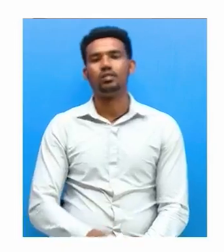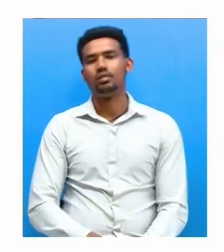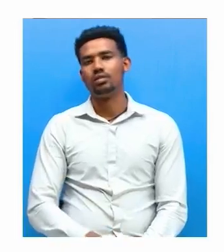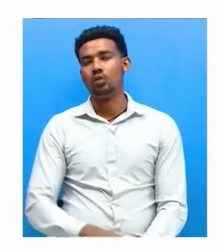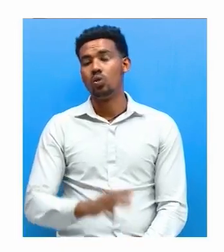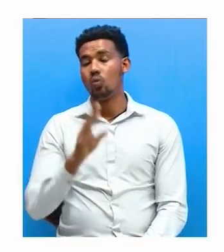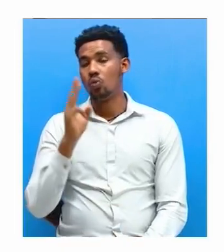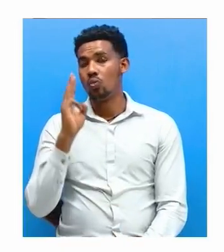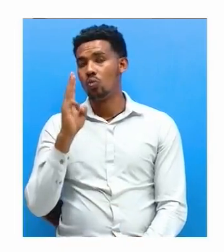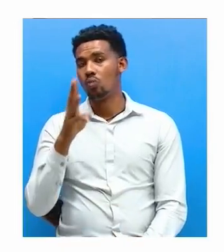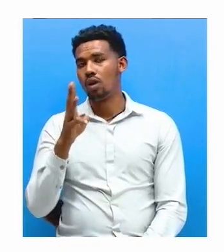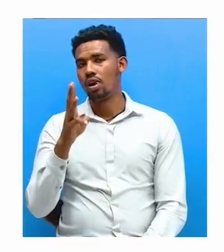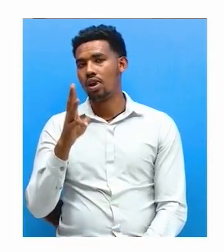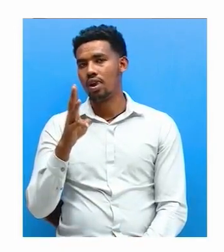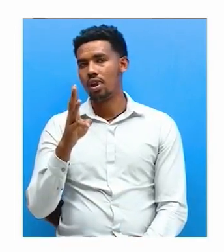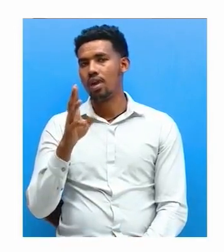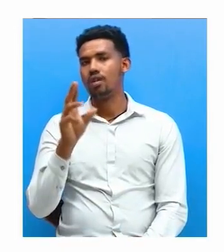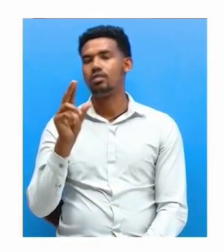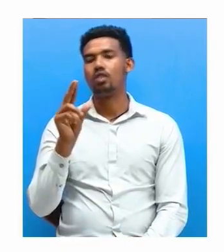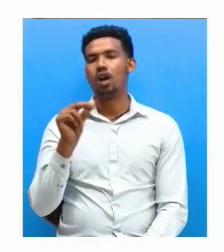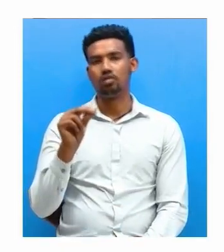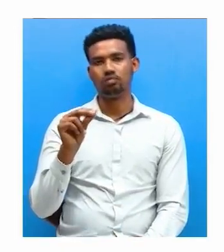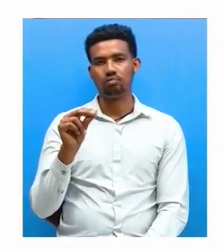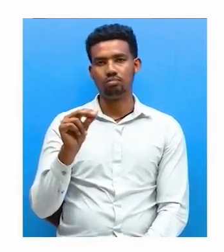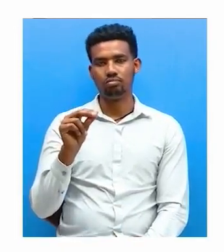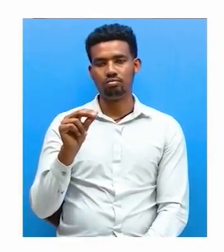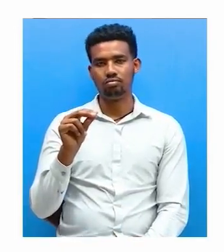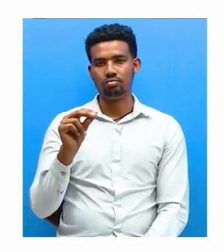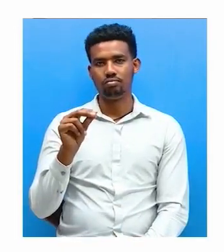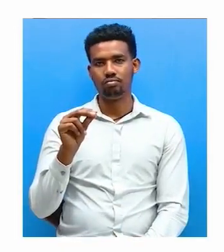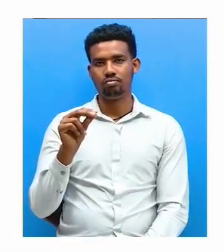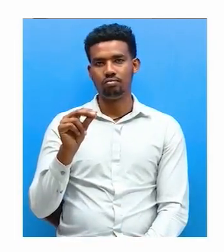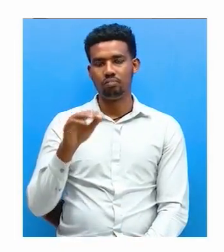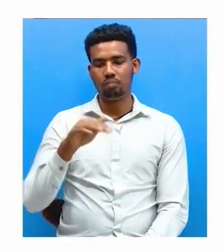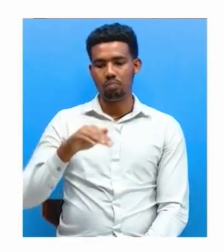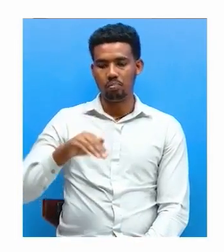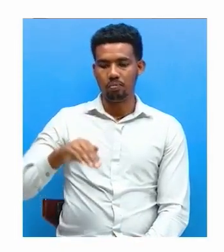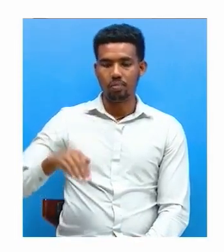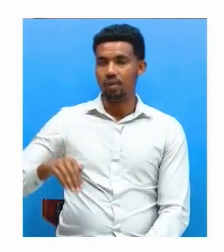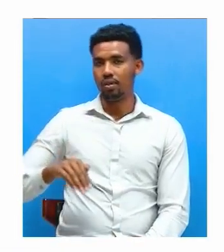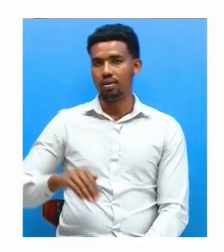will not be late.